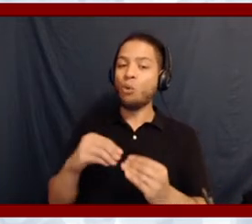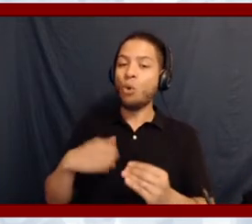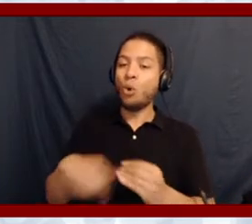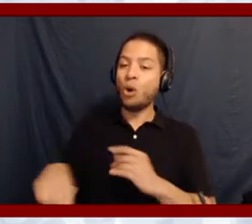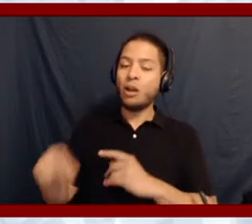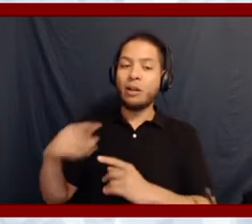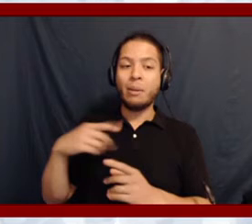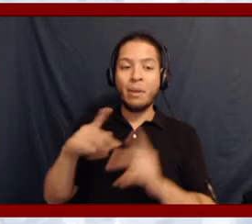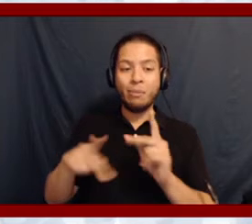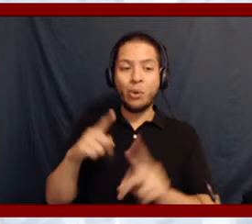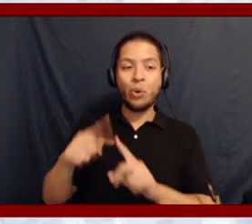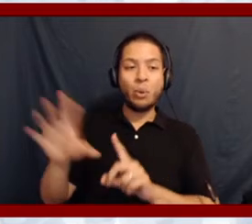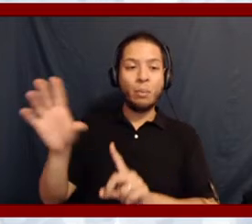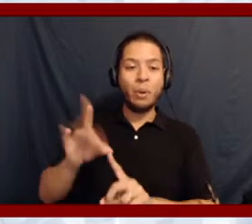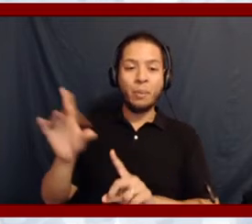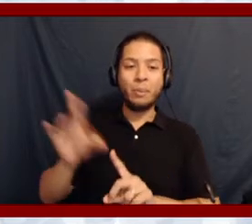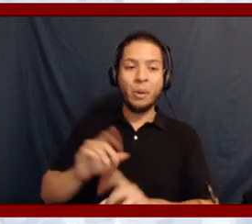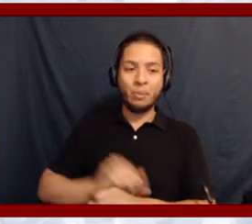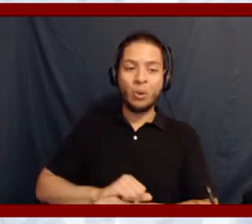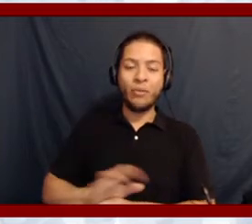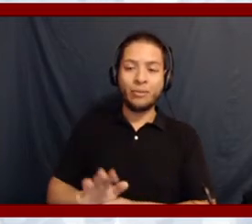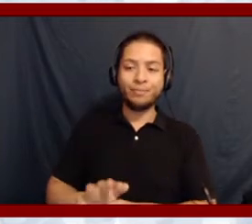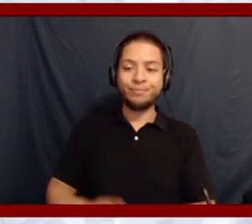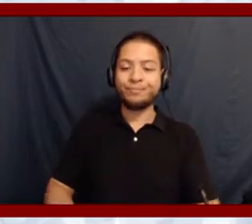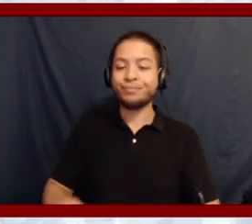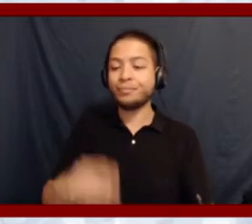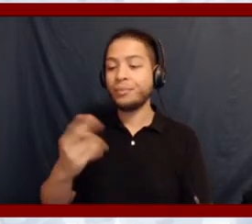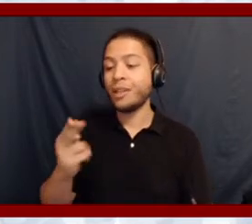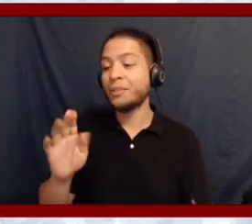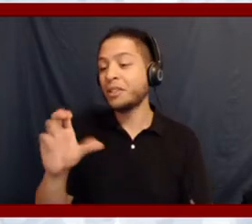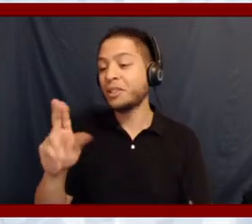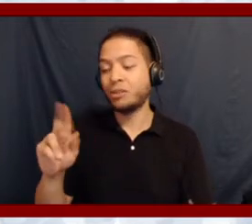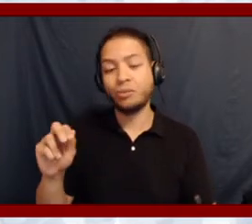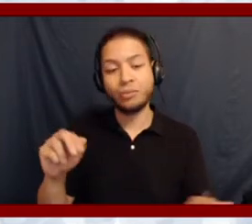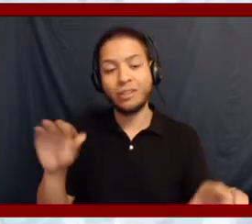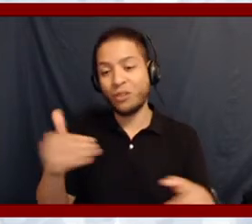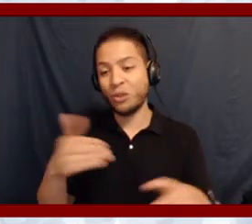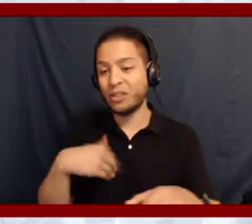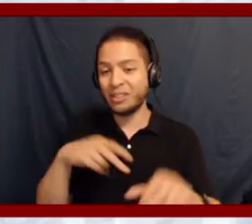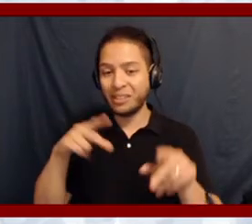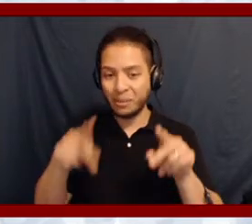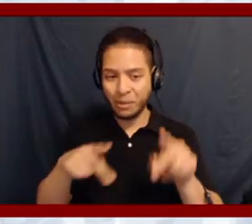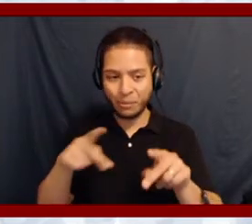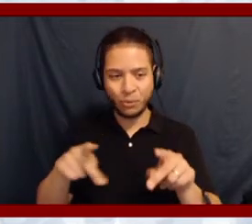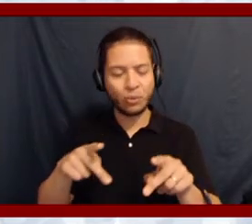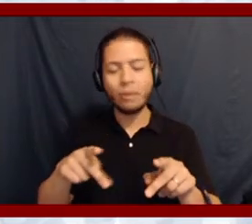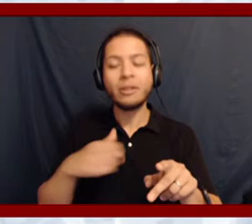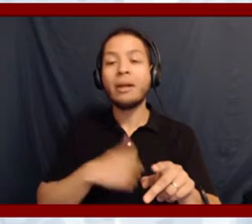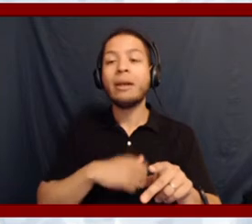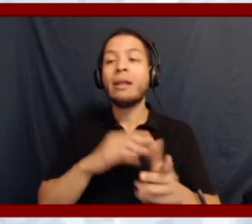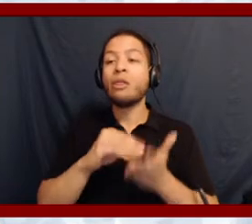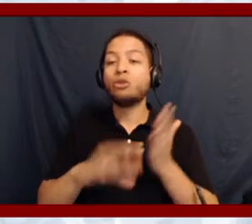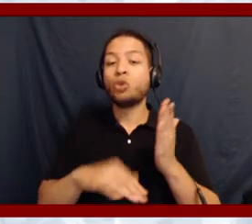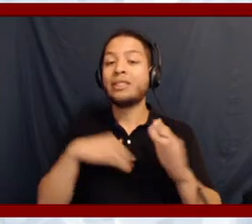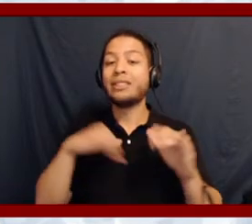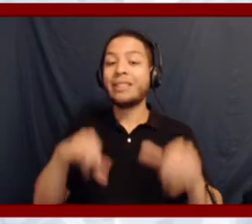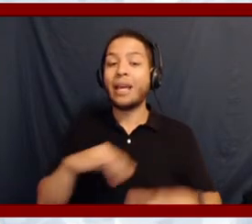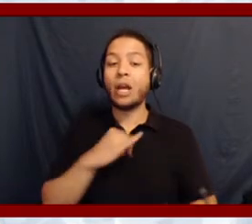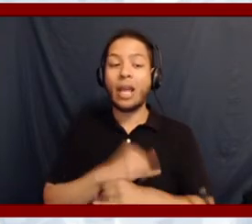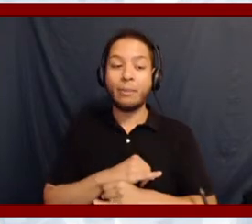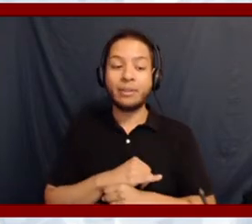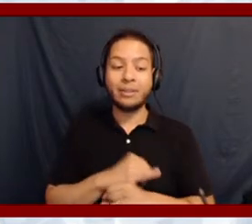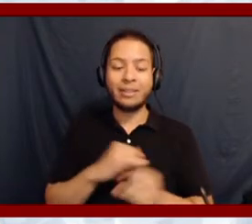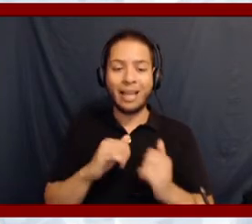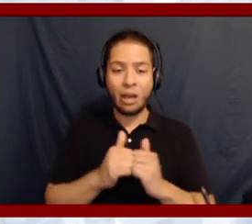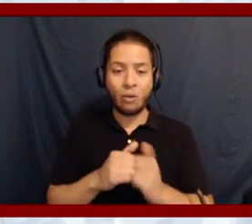paving the path for institutions across the country to keep students on campus through vaccinations, making masks accessible, and conducting